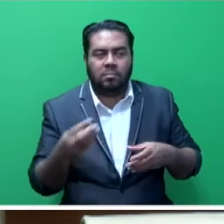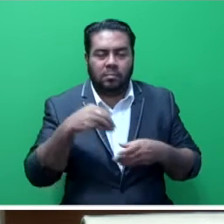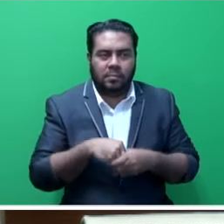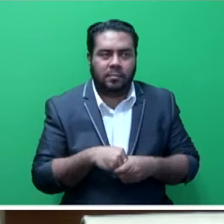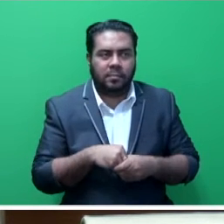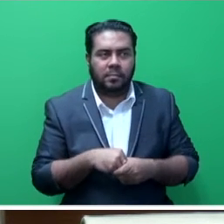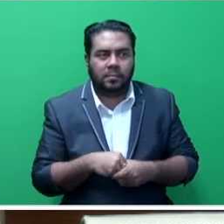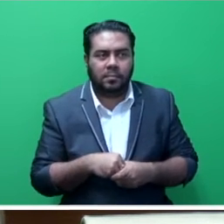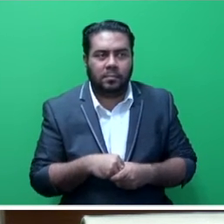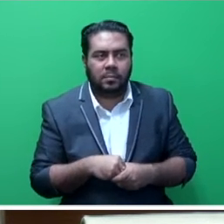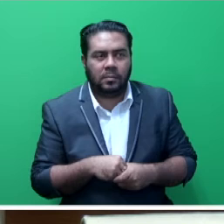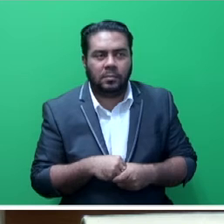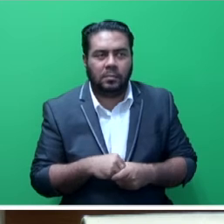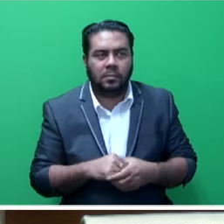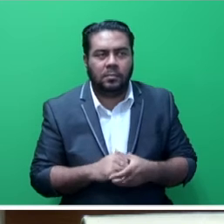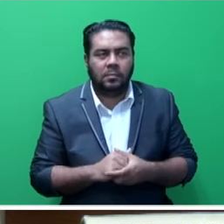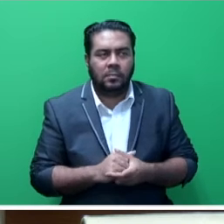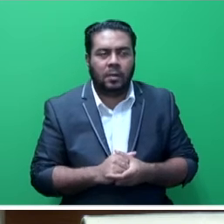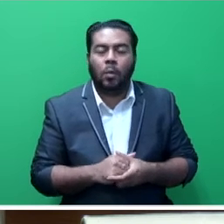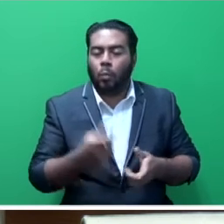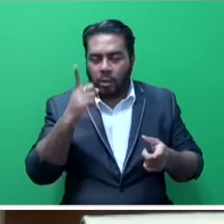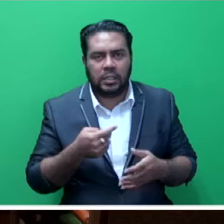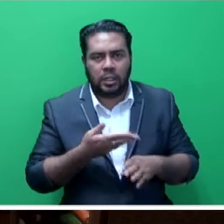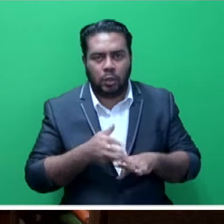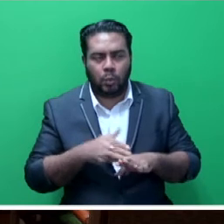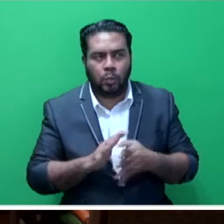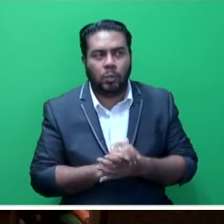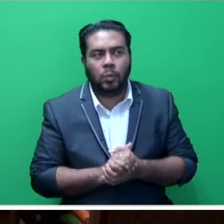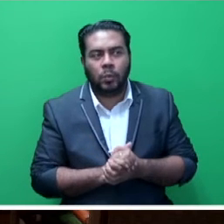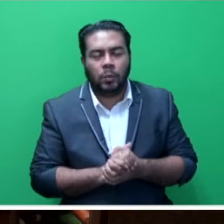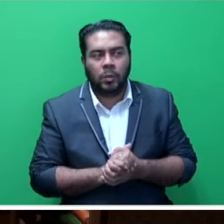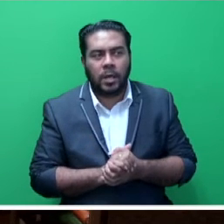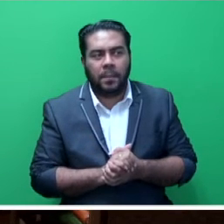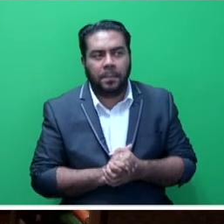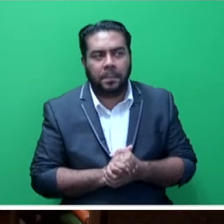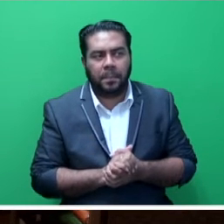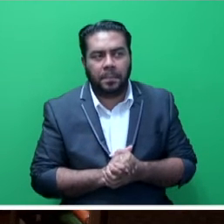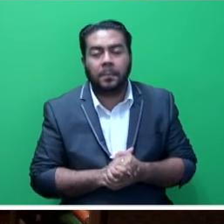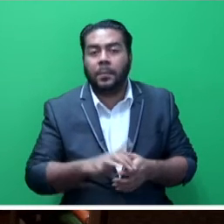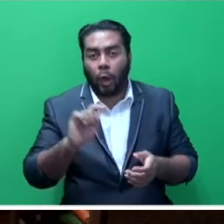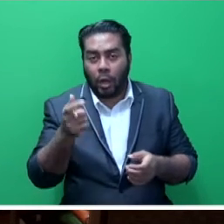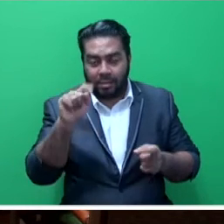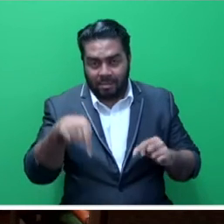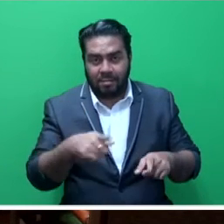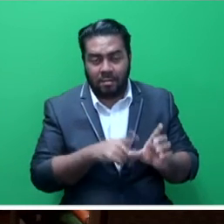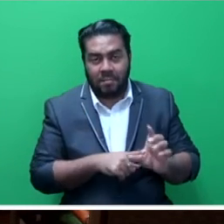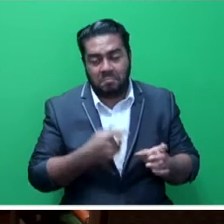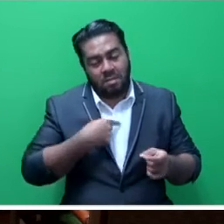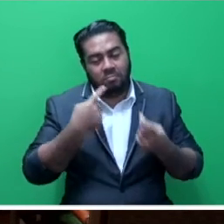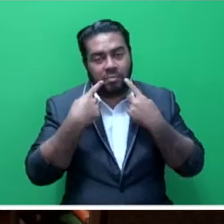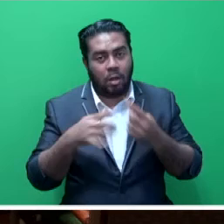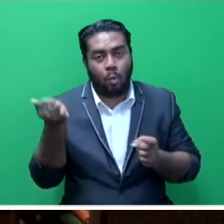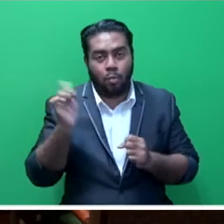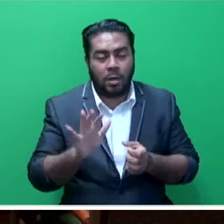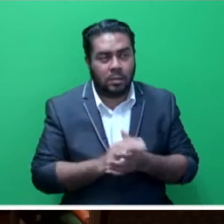announcing, so that we can protect these communities, Mr. Speaker. Earlier this year, I had said that I